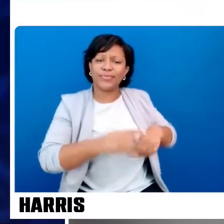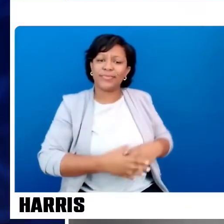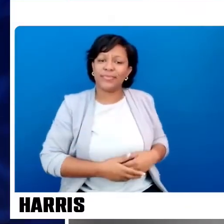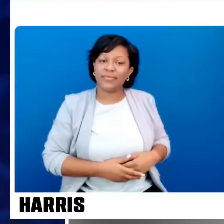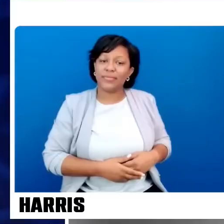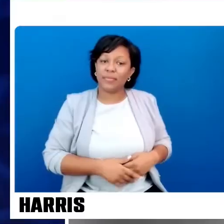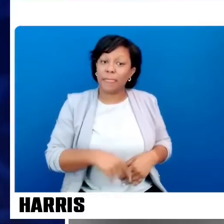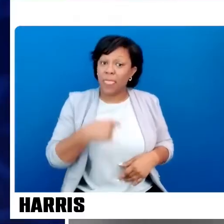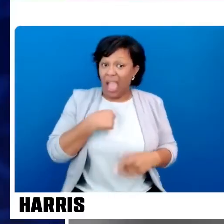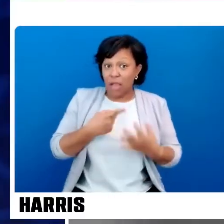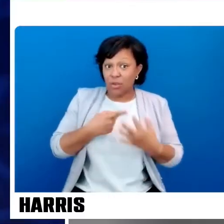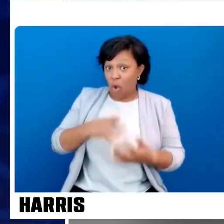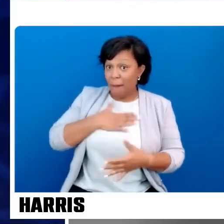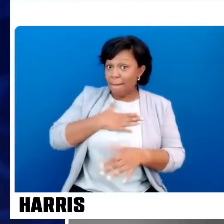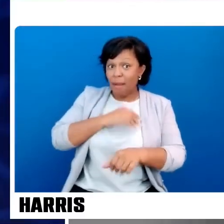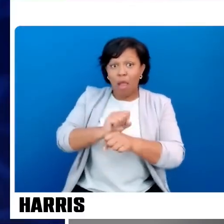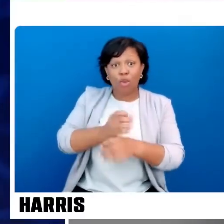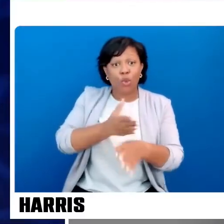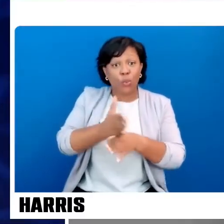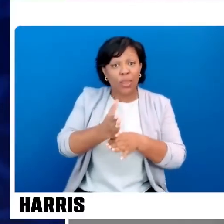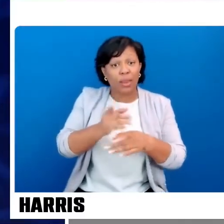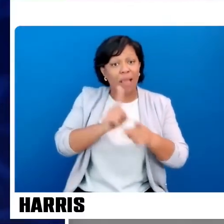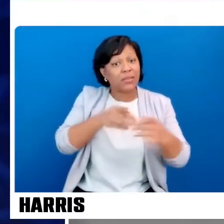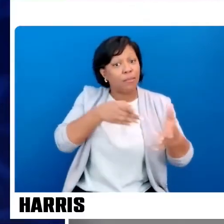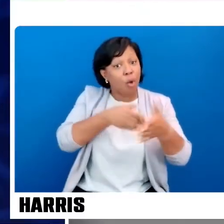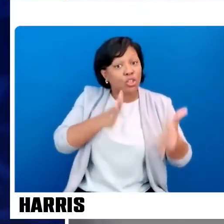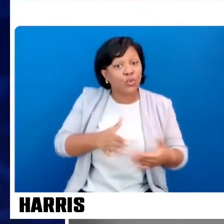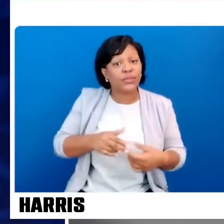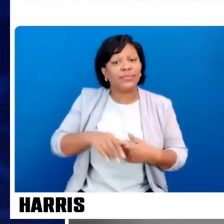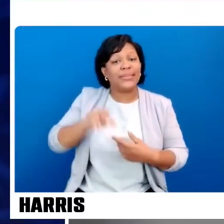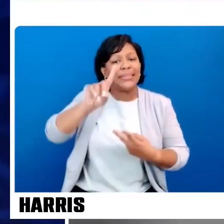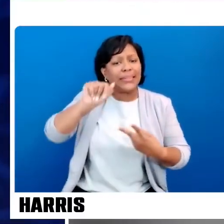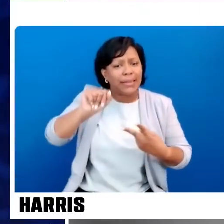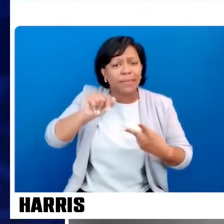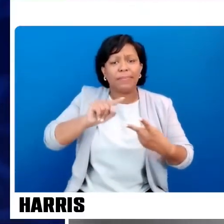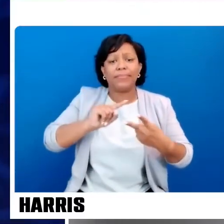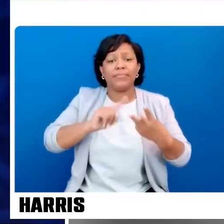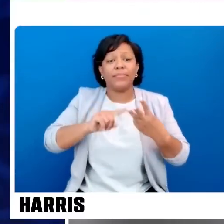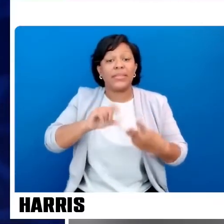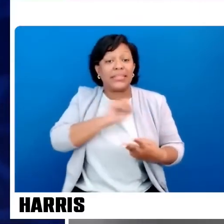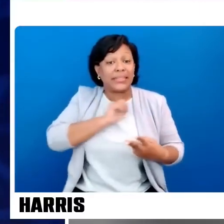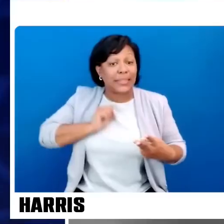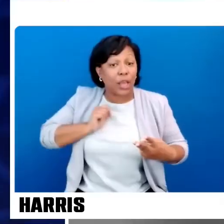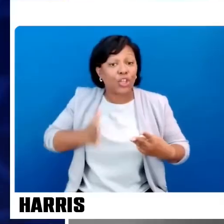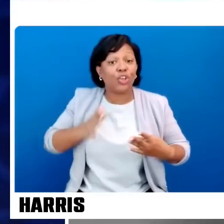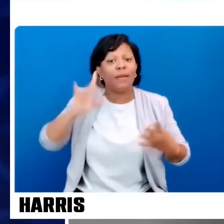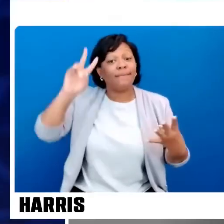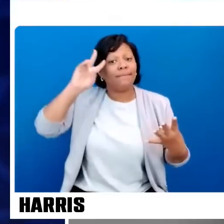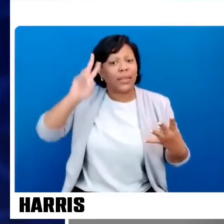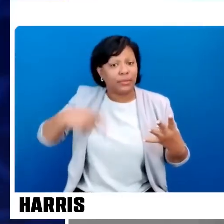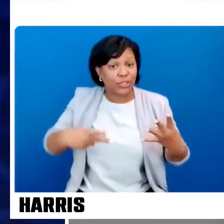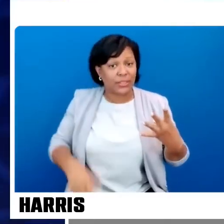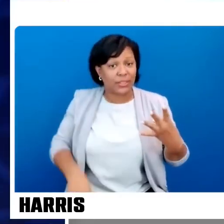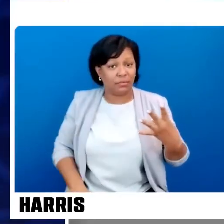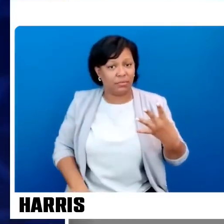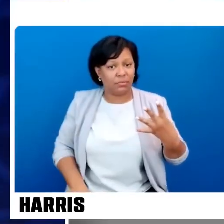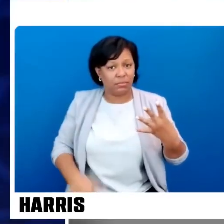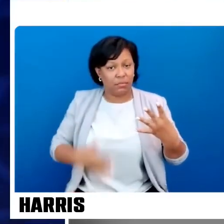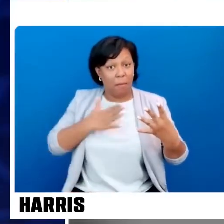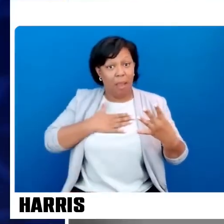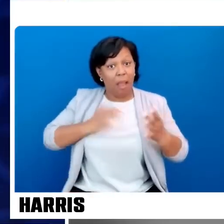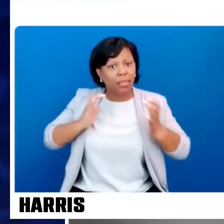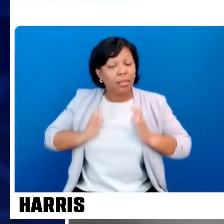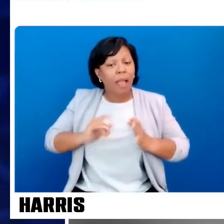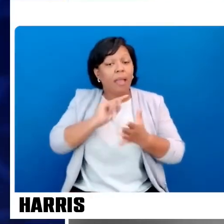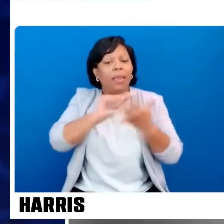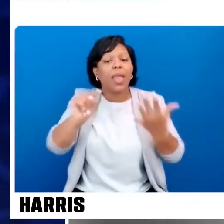attorney general, a United States senator, and now vice president. I've only had one client, the people. And I'll tell you, as a prosecutor, I